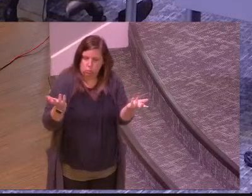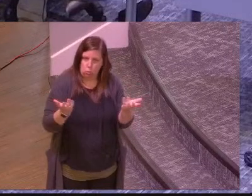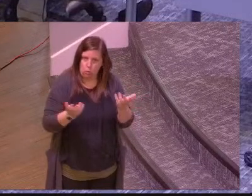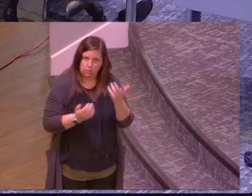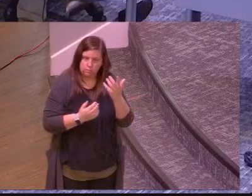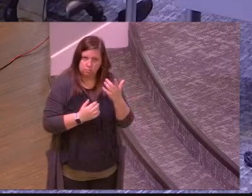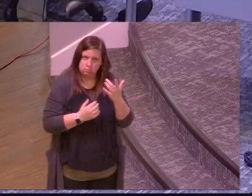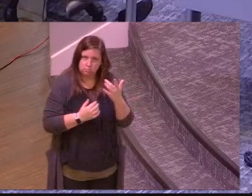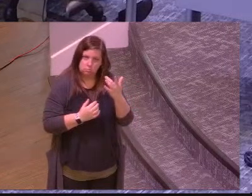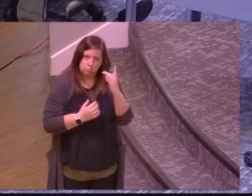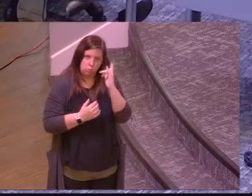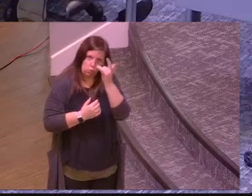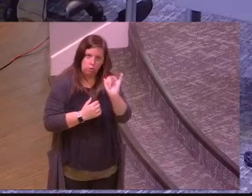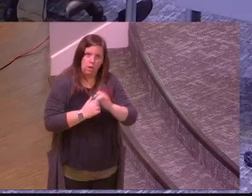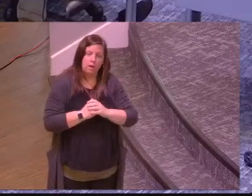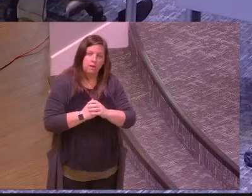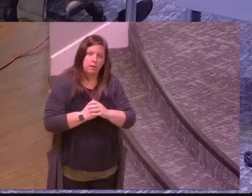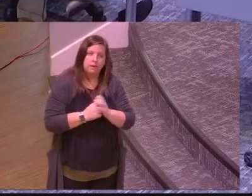changes or